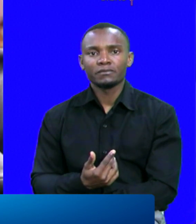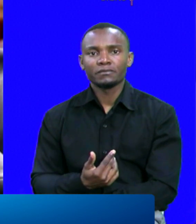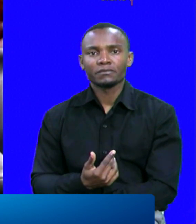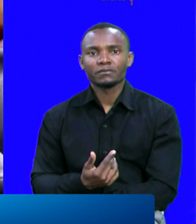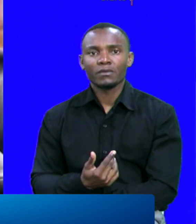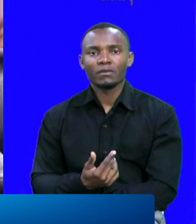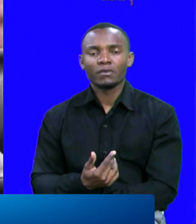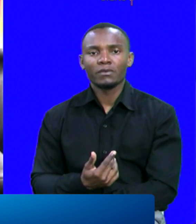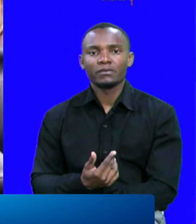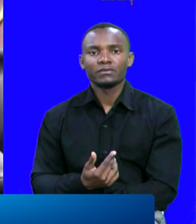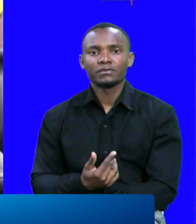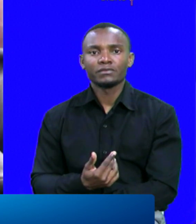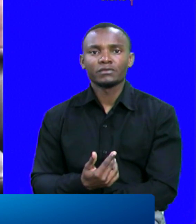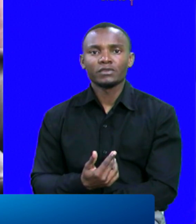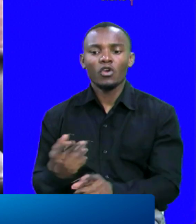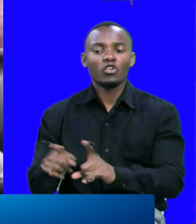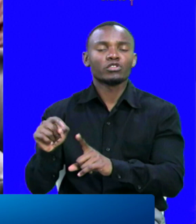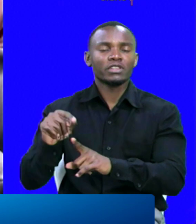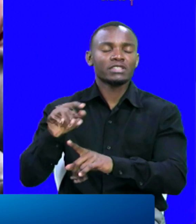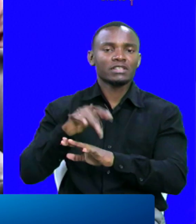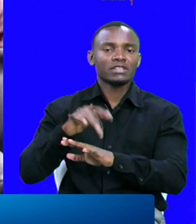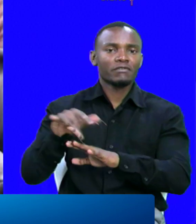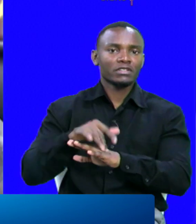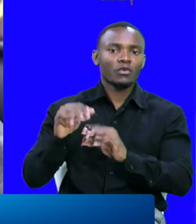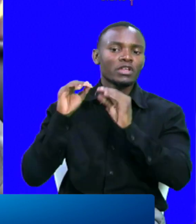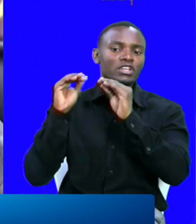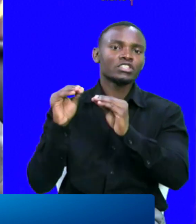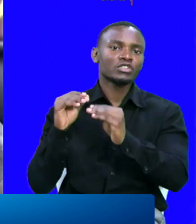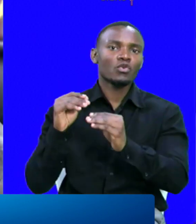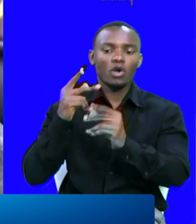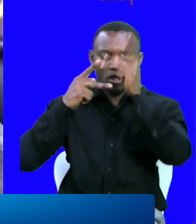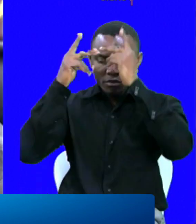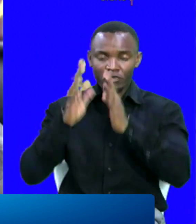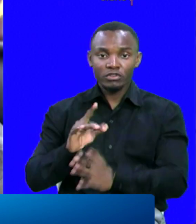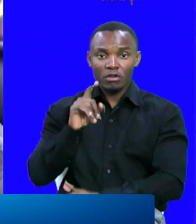two to three teachers killed, injured every year.